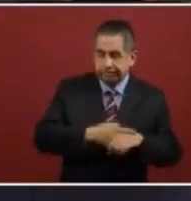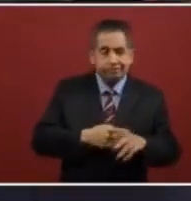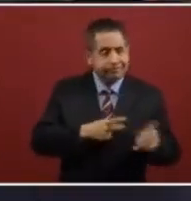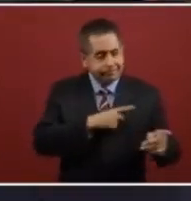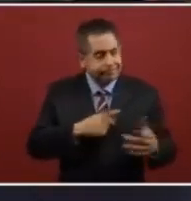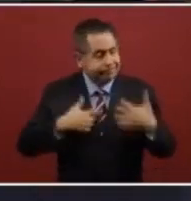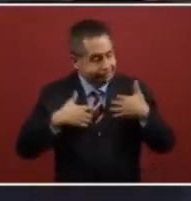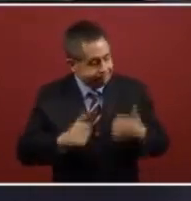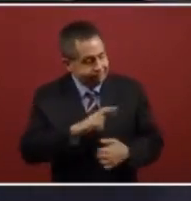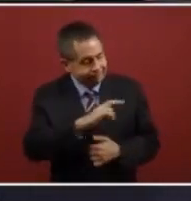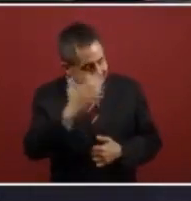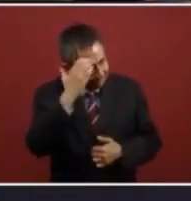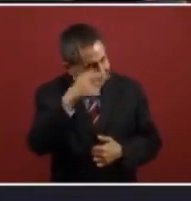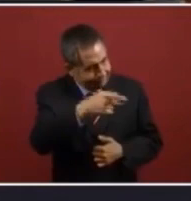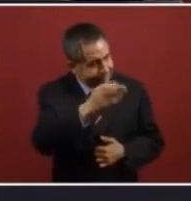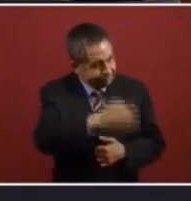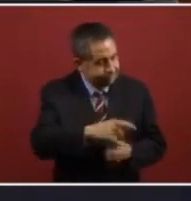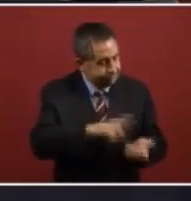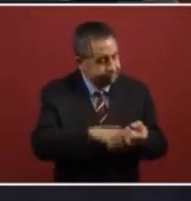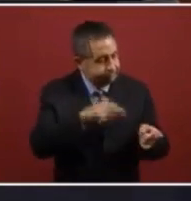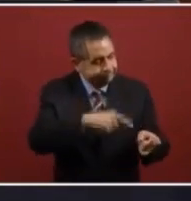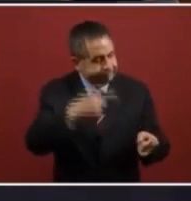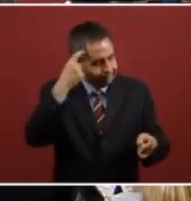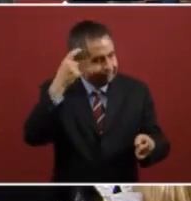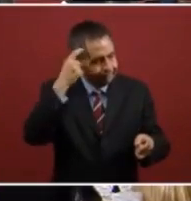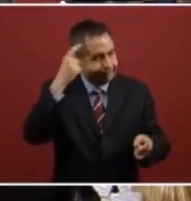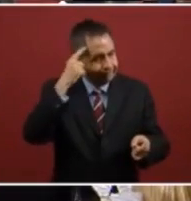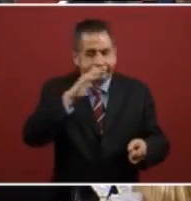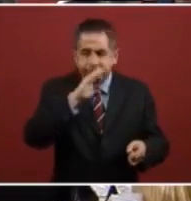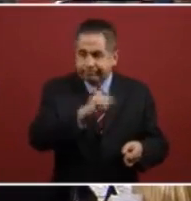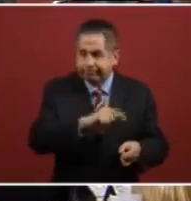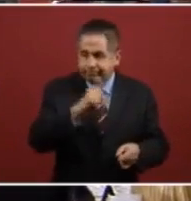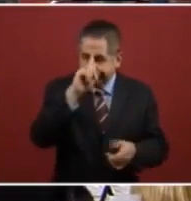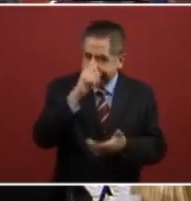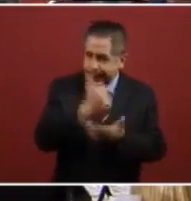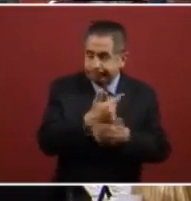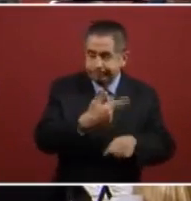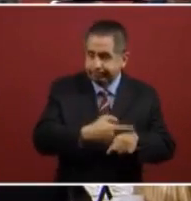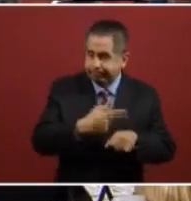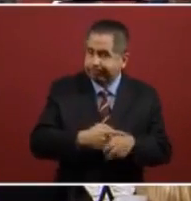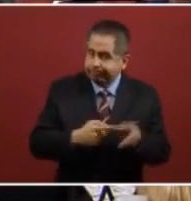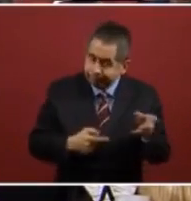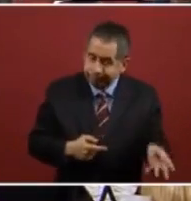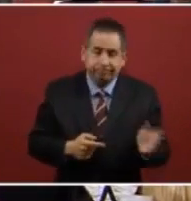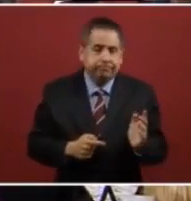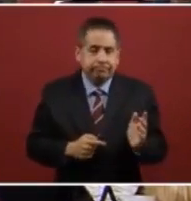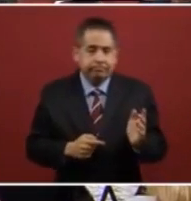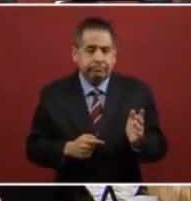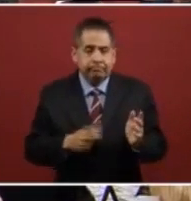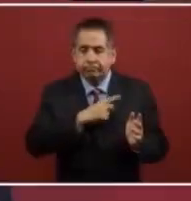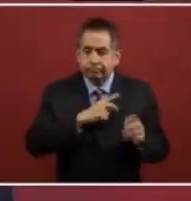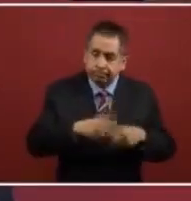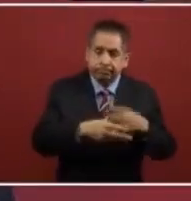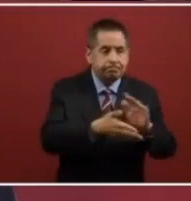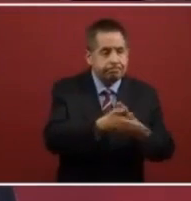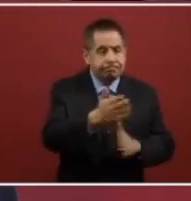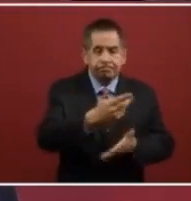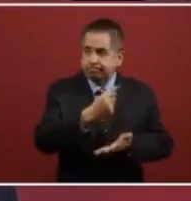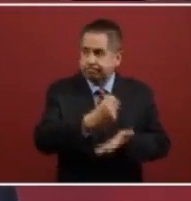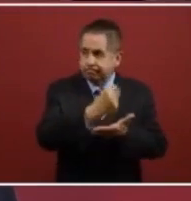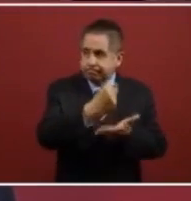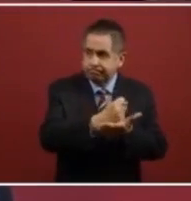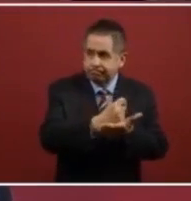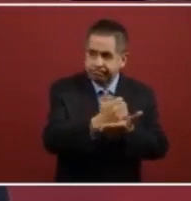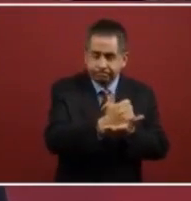es reconocer And the first thing you have to do is recognize que padecen de esa enfermedad that you y suffer curarse, from that infirmity